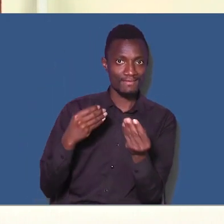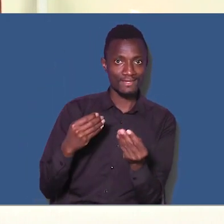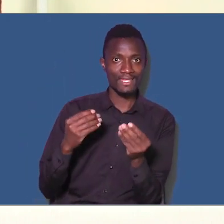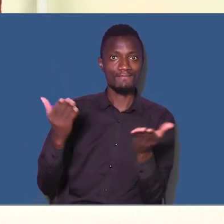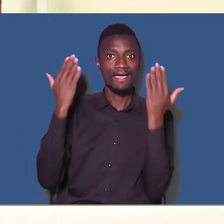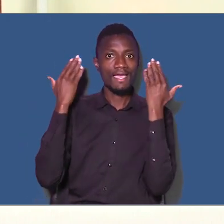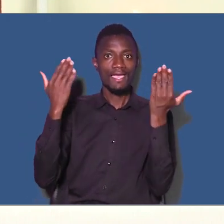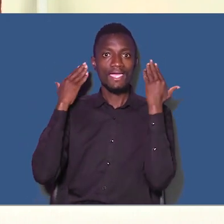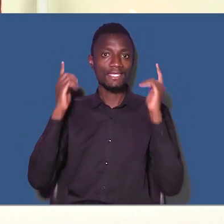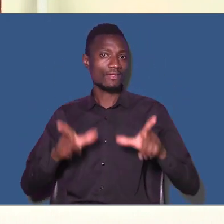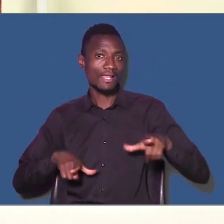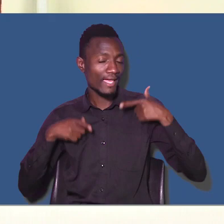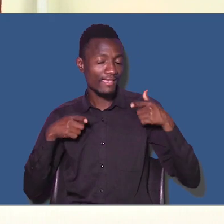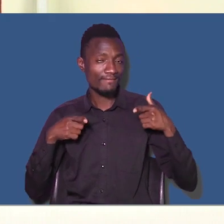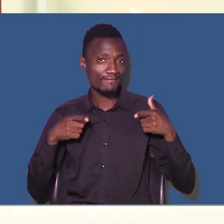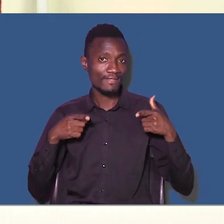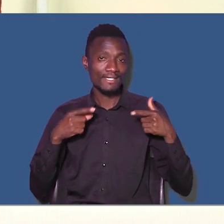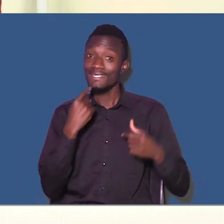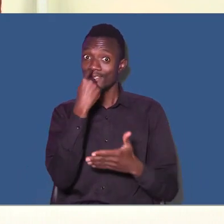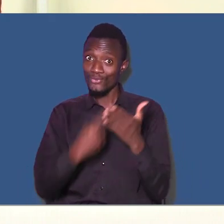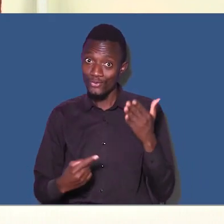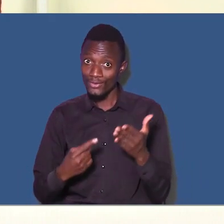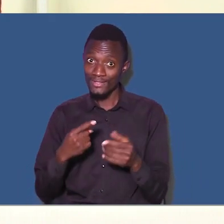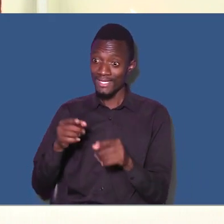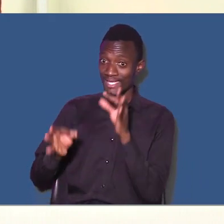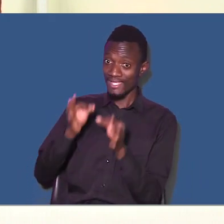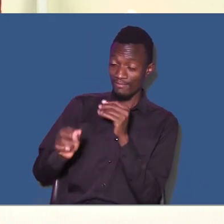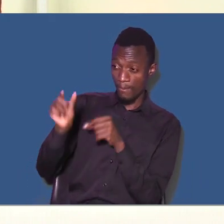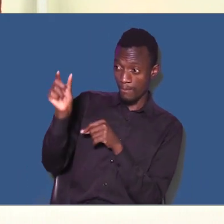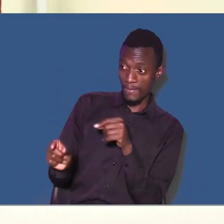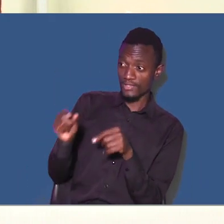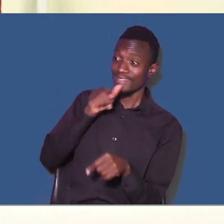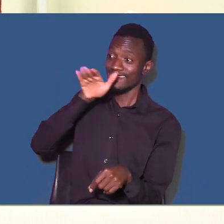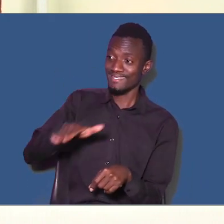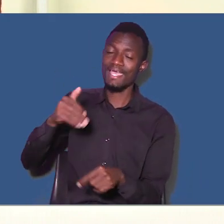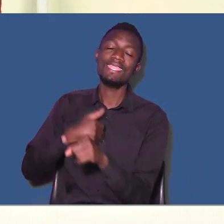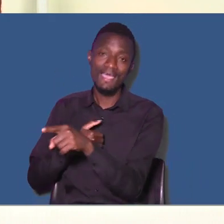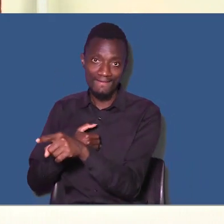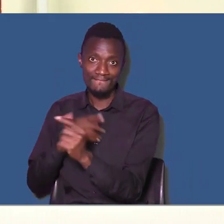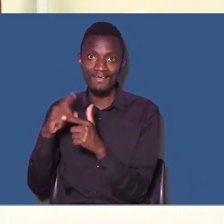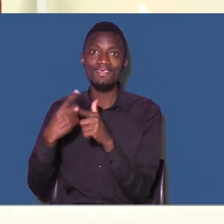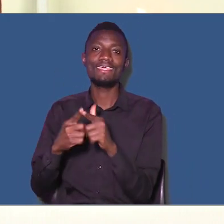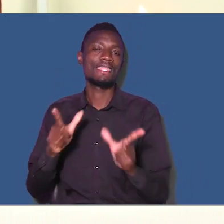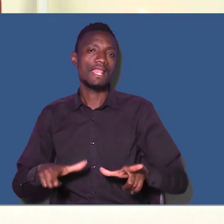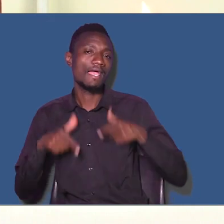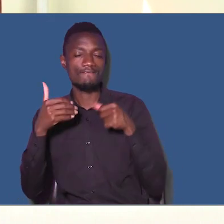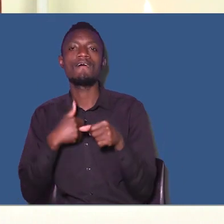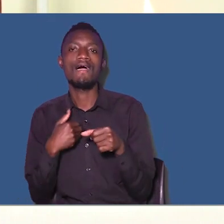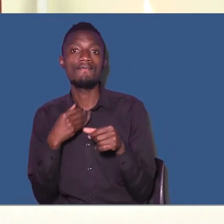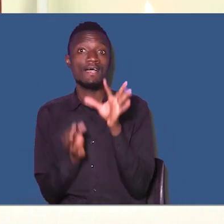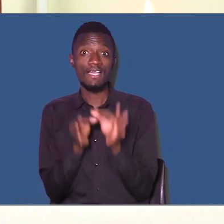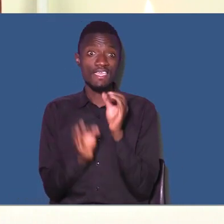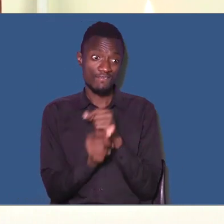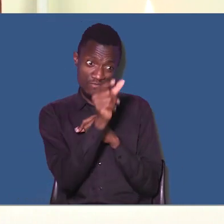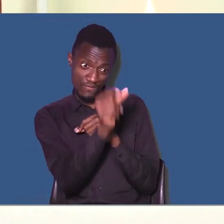life has life. Whoever has the Son, has life. Whoever does not have the Son of God does not have life.